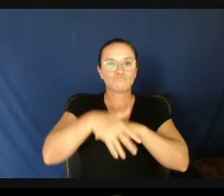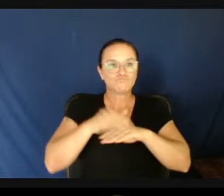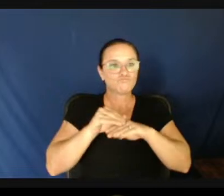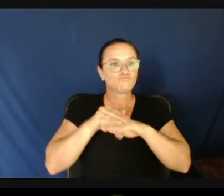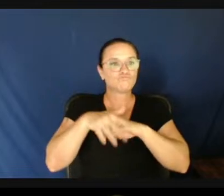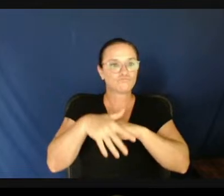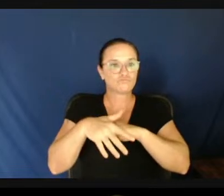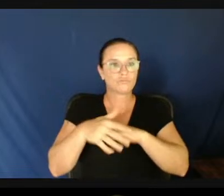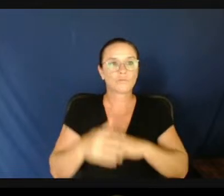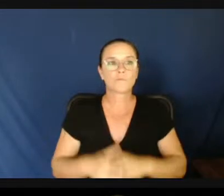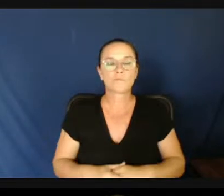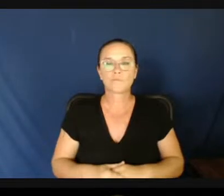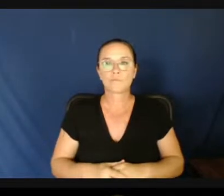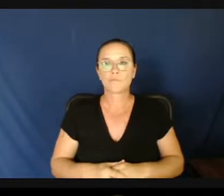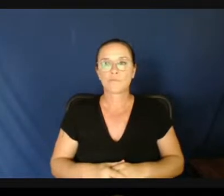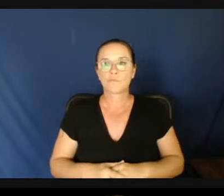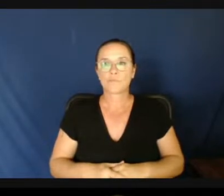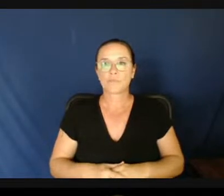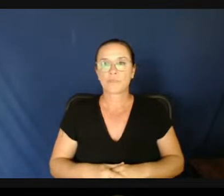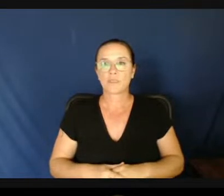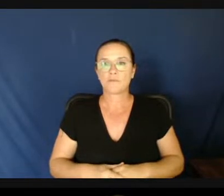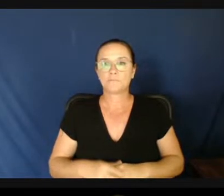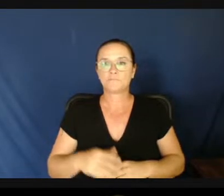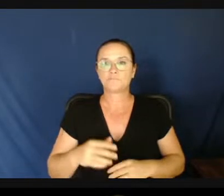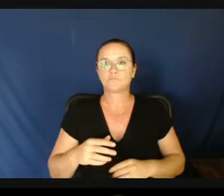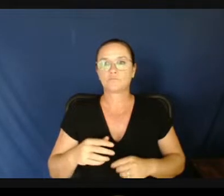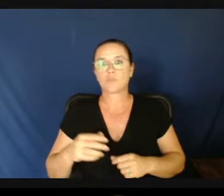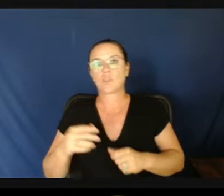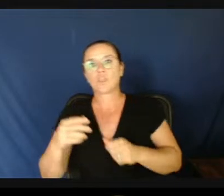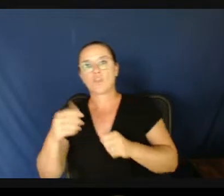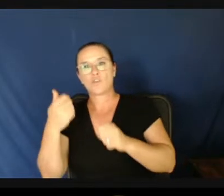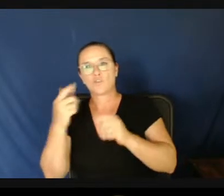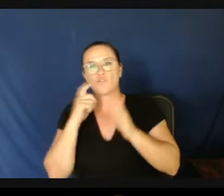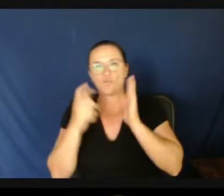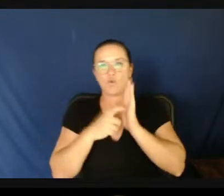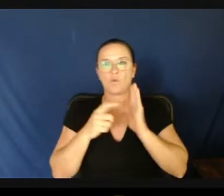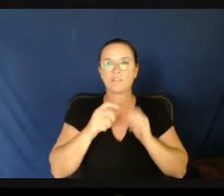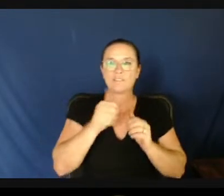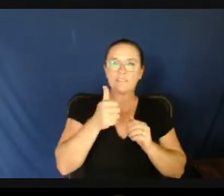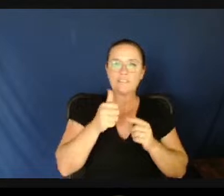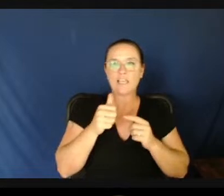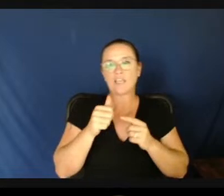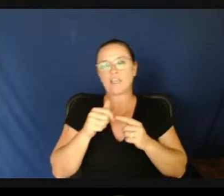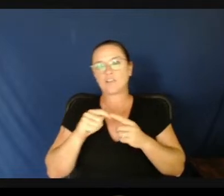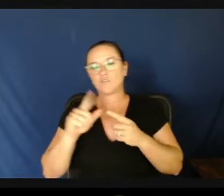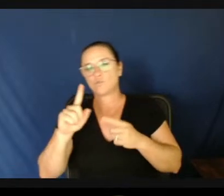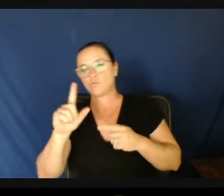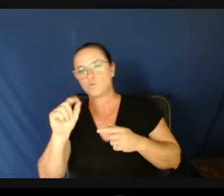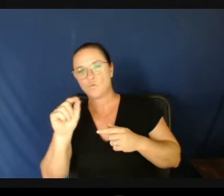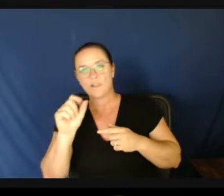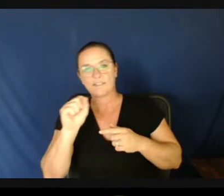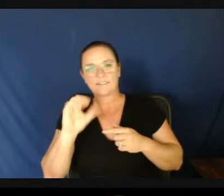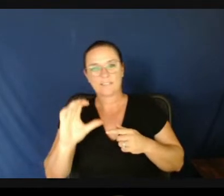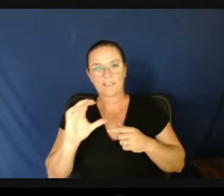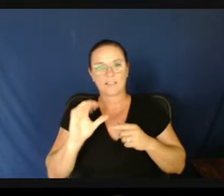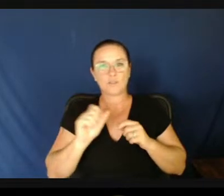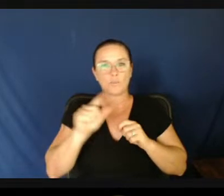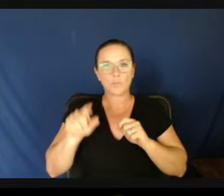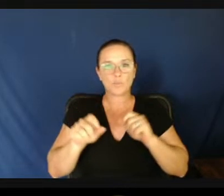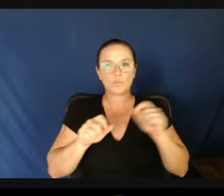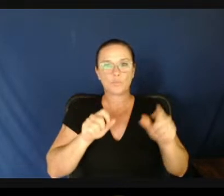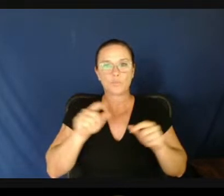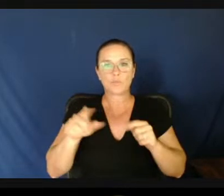the bursts of spatter every 10 to 20 seconds. And they also note the continuation of